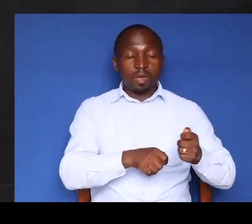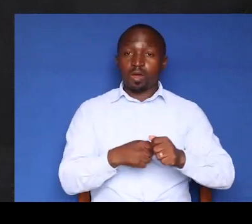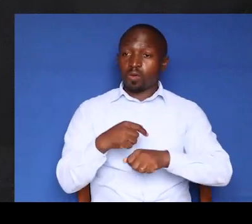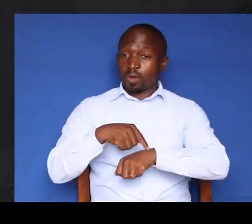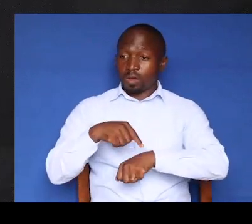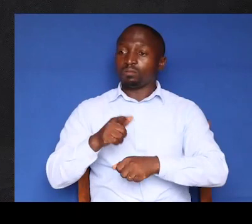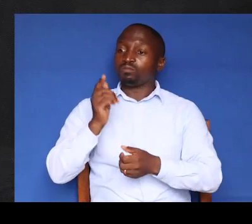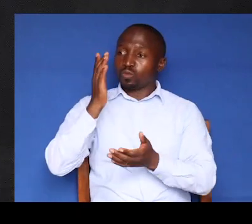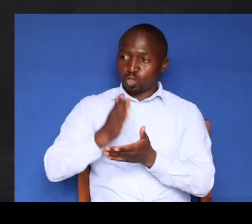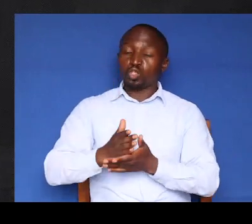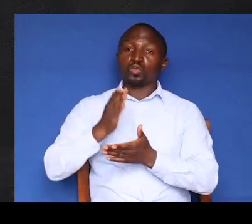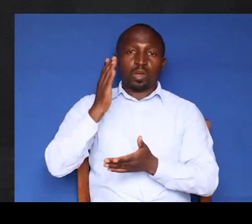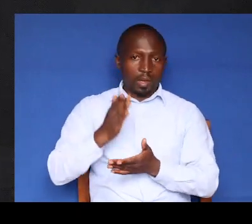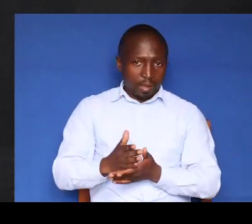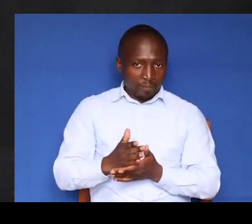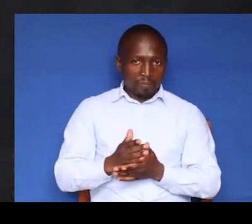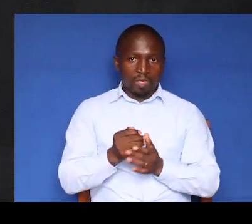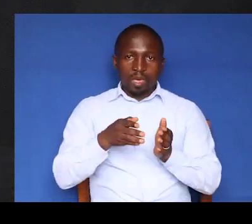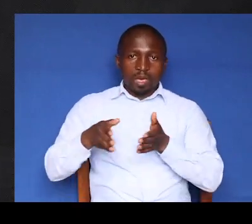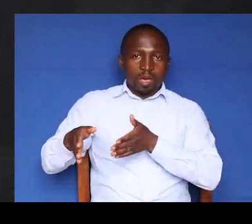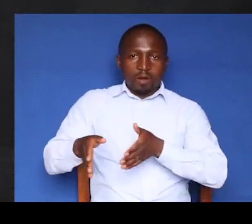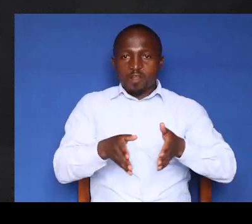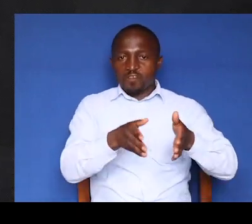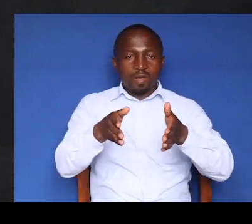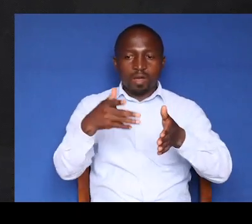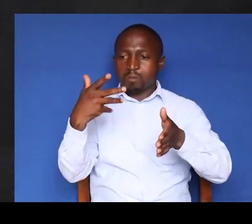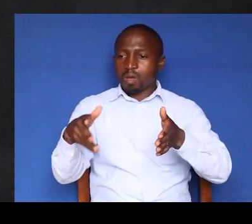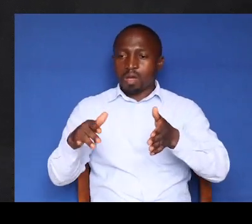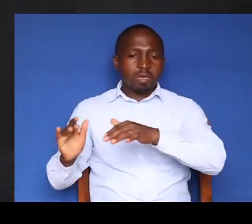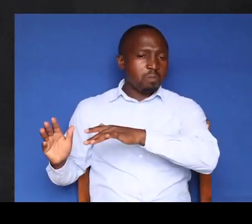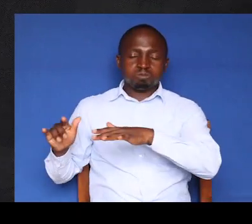are sure that the river does not flood.